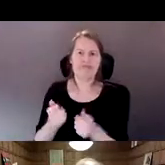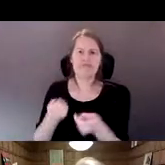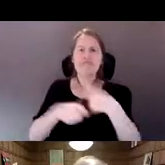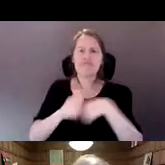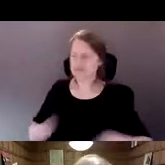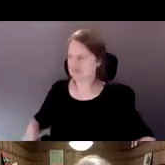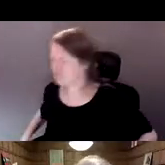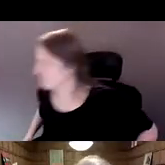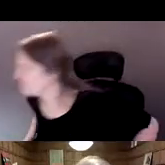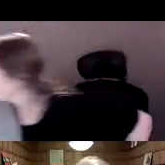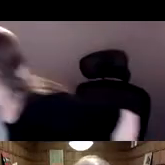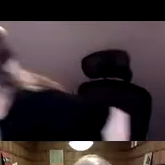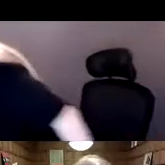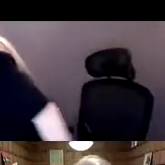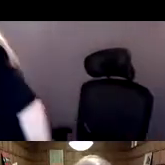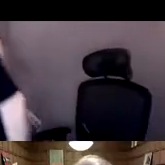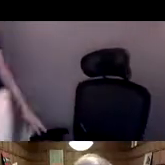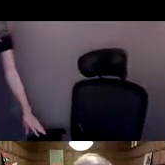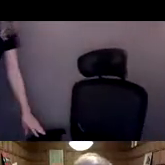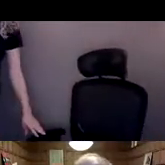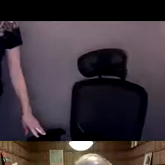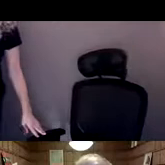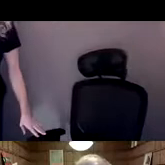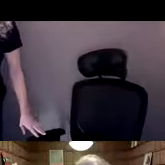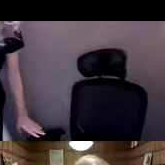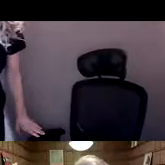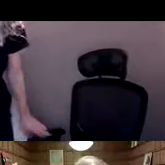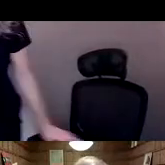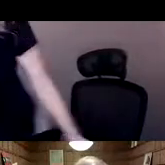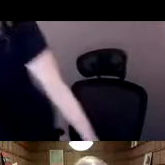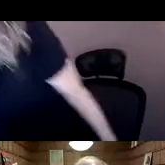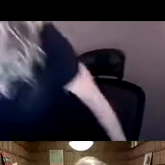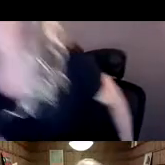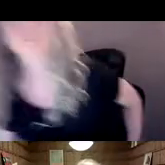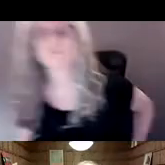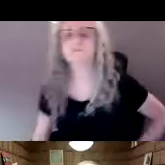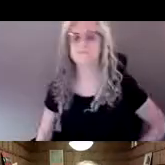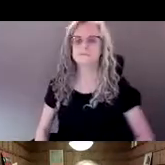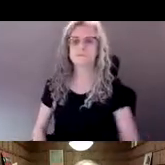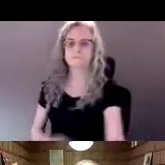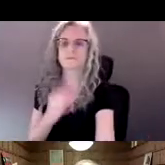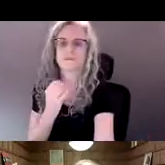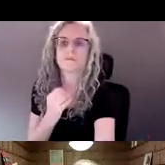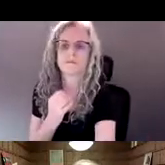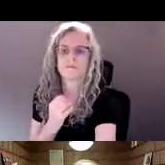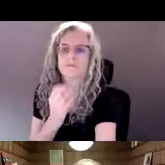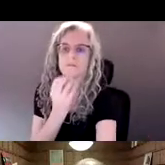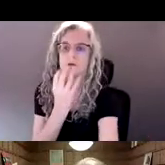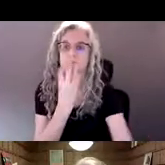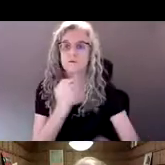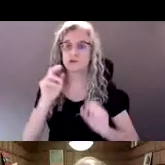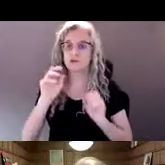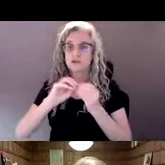This shows you the drop in the Jewish population of Europe that has taken place, not with